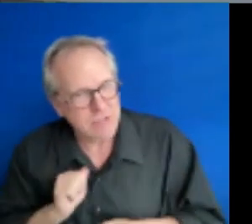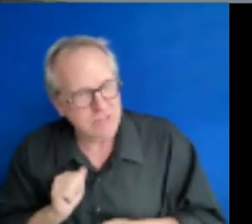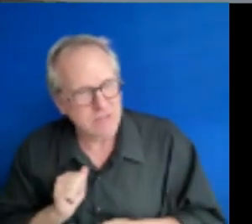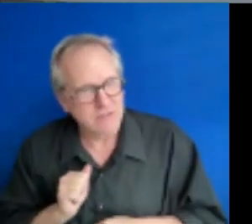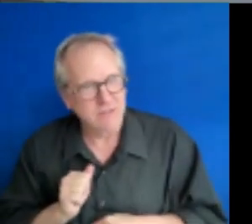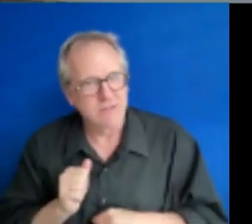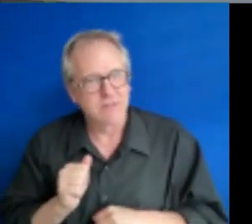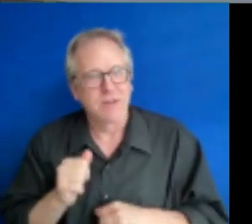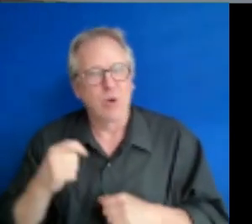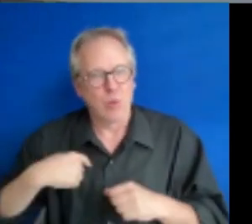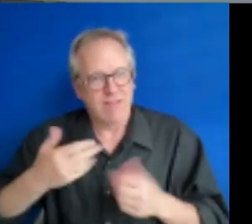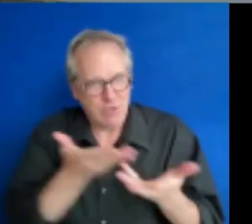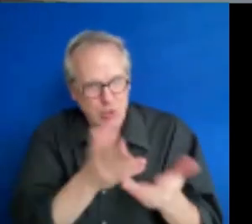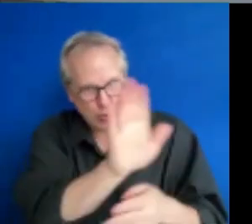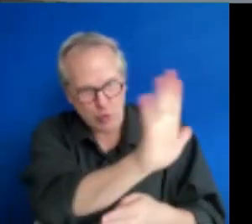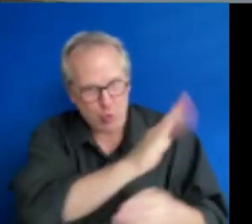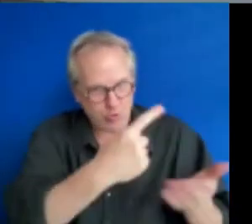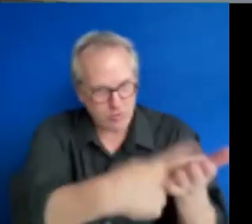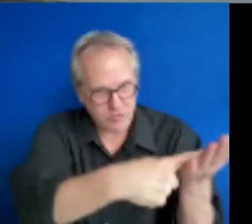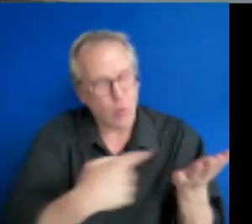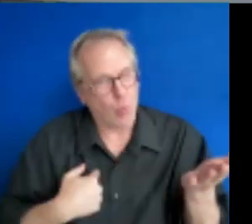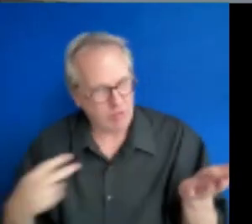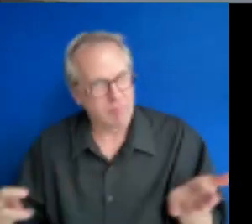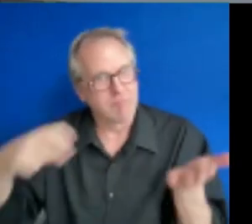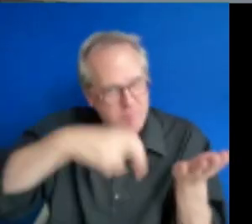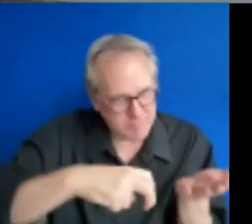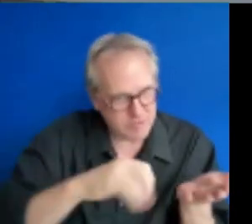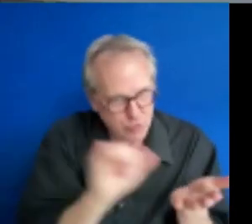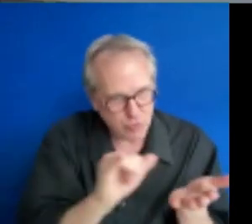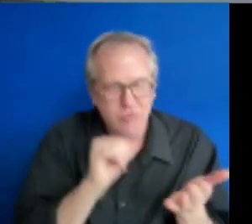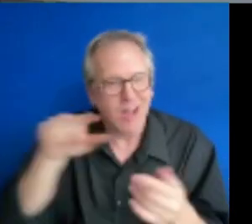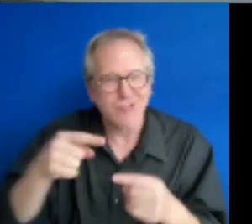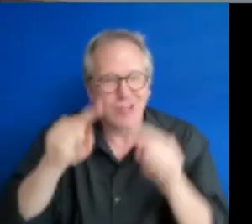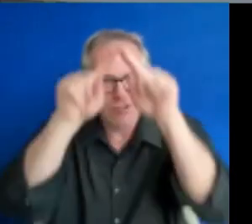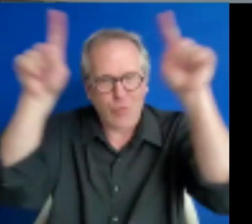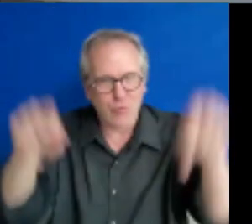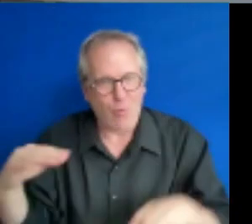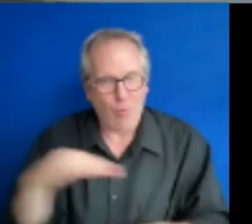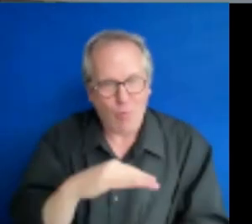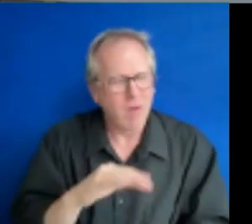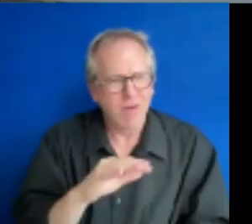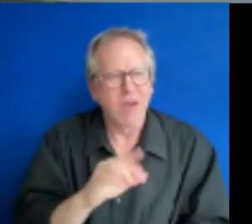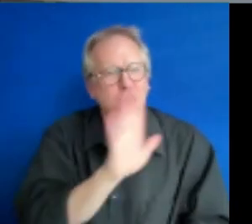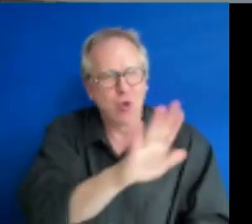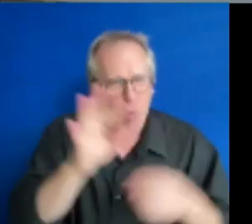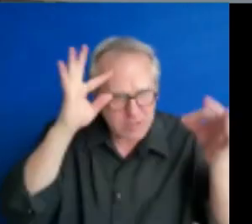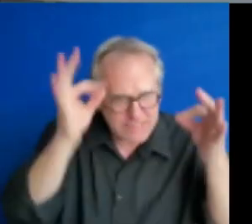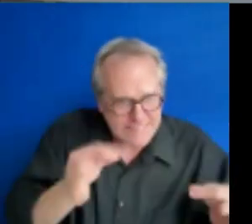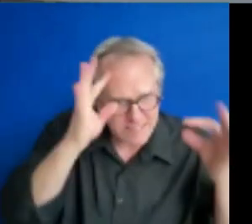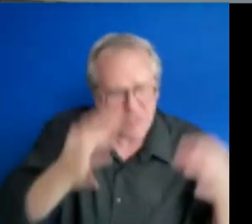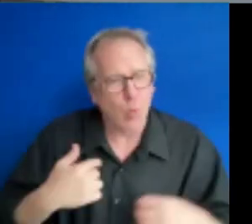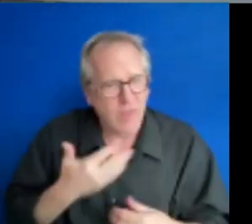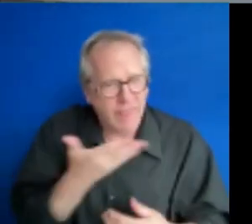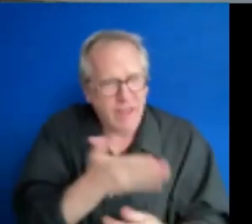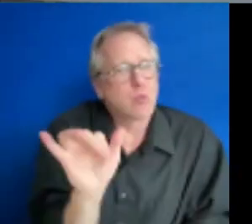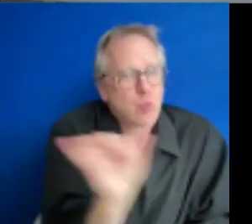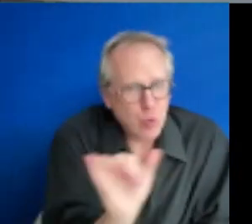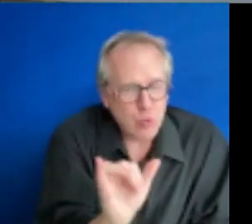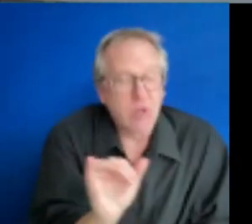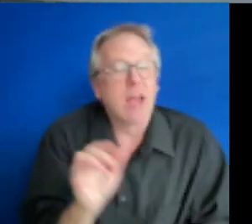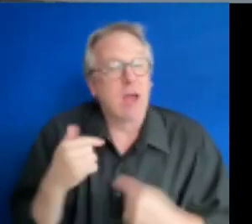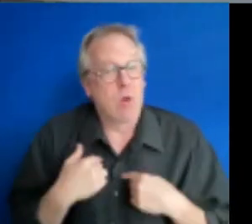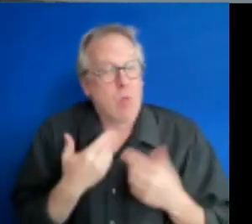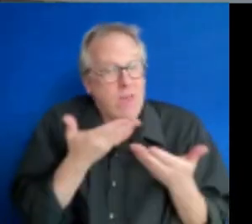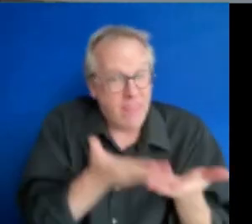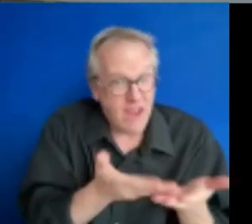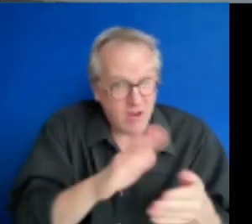the conversations. We need not just, you know, to be able to get through the door, but we need a space at the table as well. And then once we're there, we need the